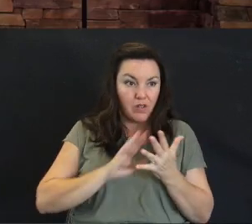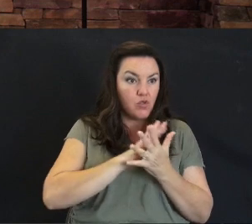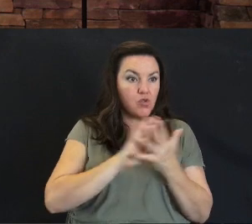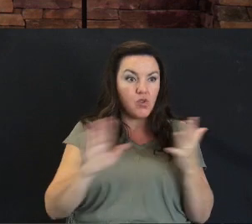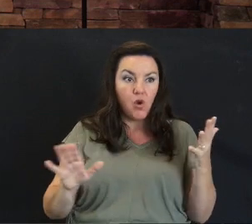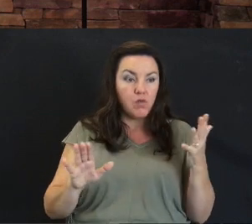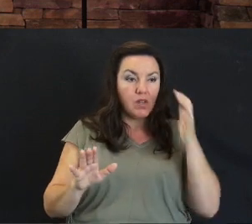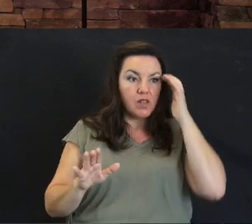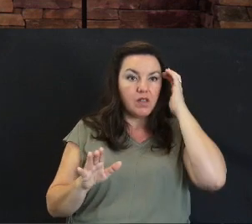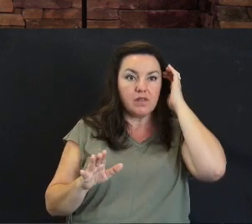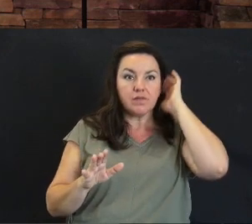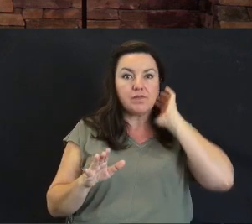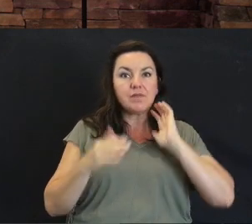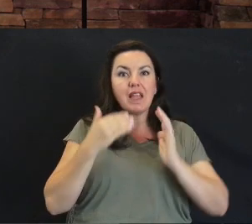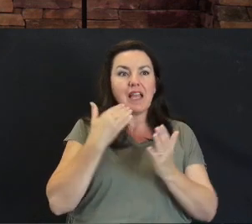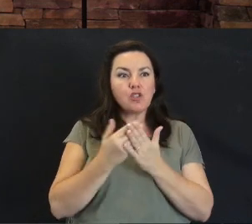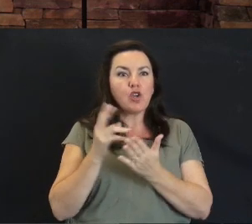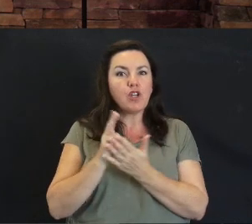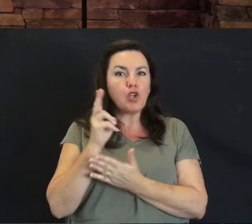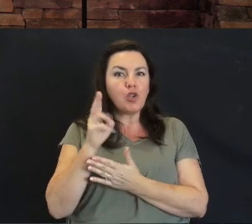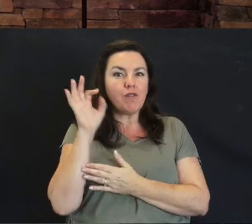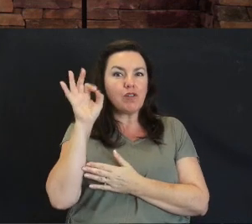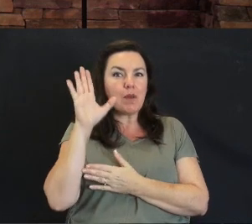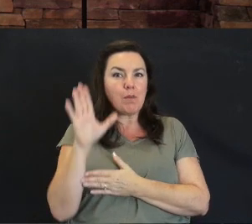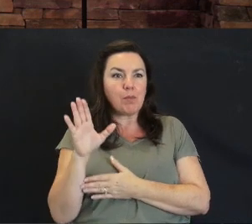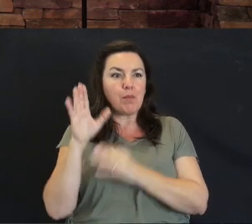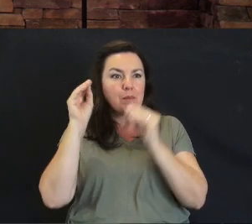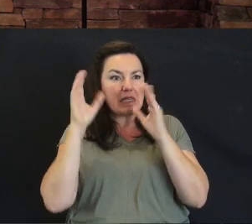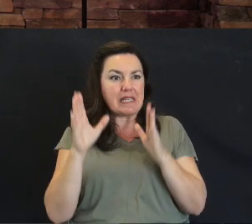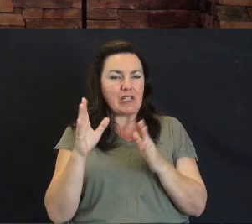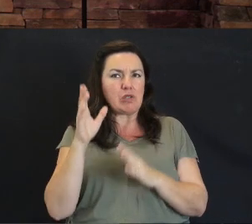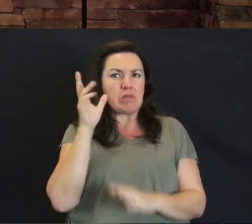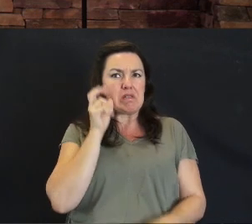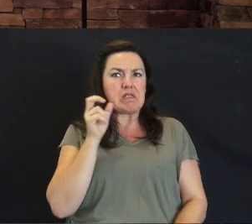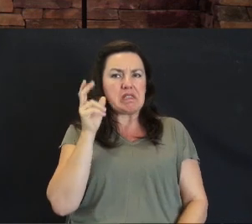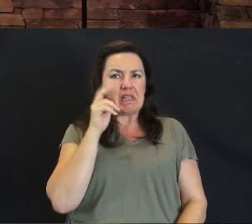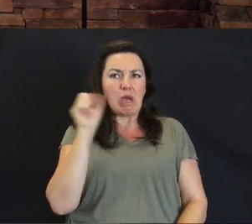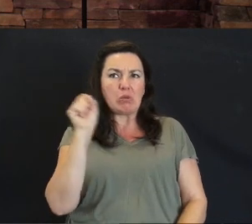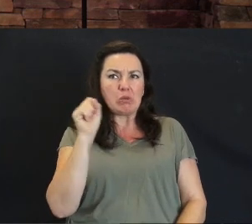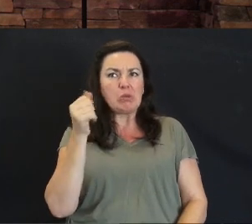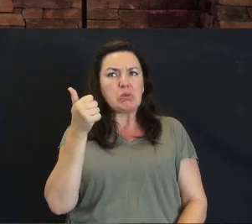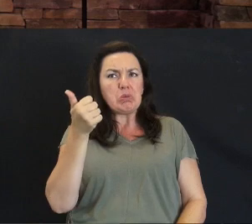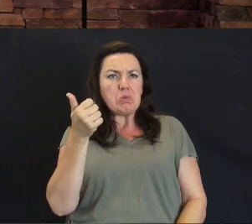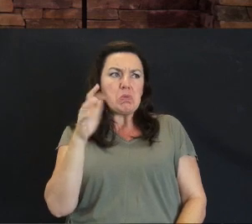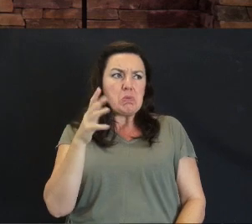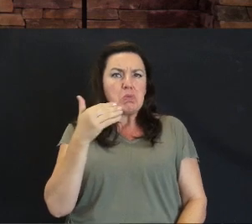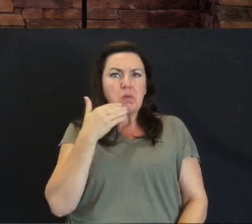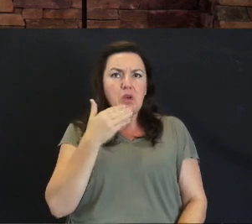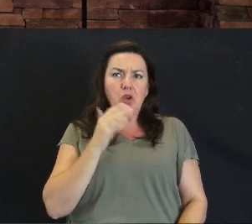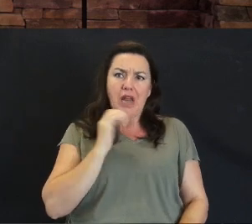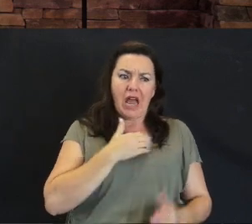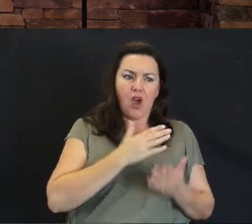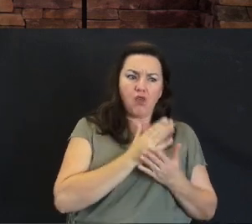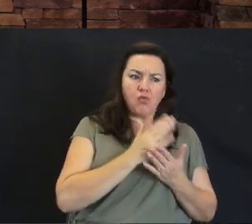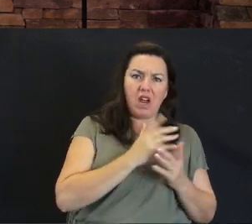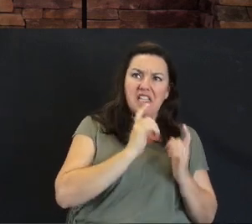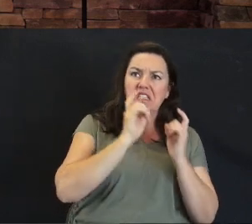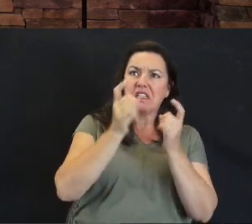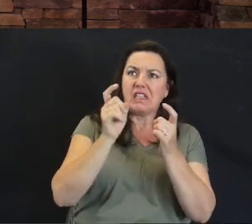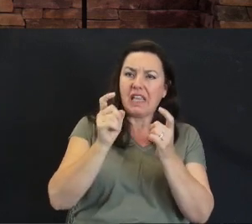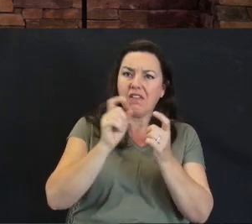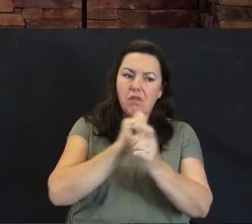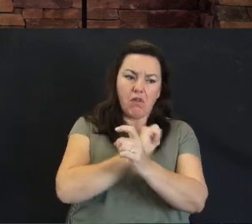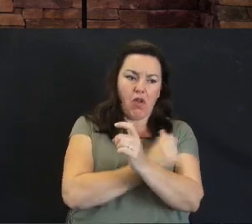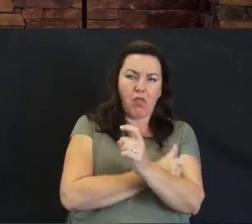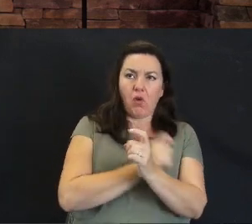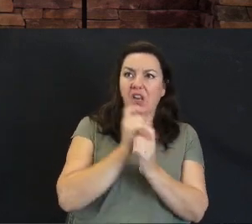good As our university professors Are making socialism sound Or the idea That let's give up our rights Let's turn our authority Over to